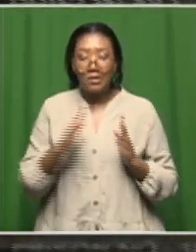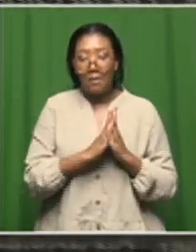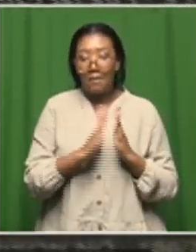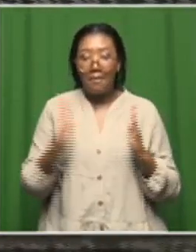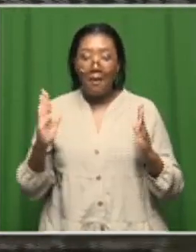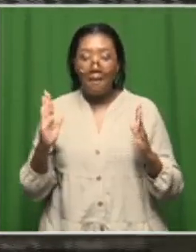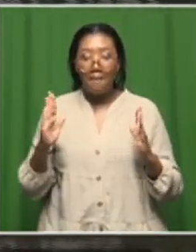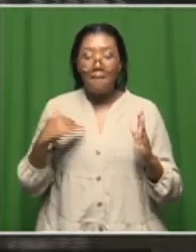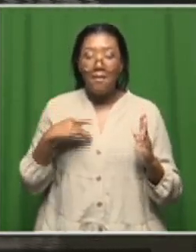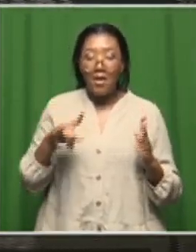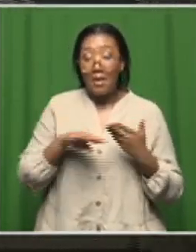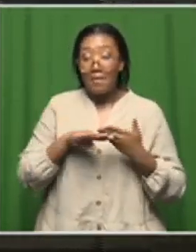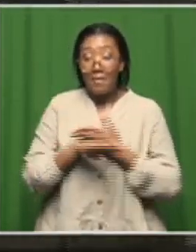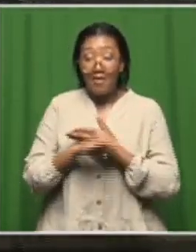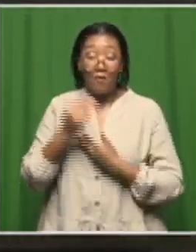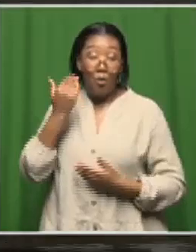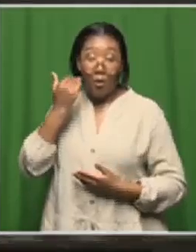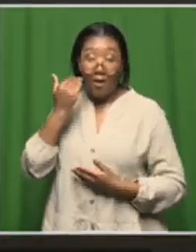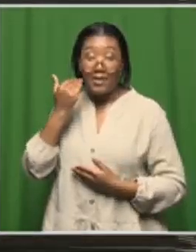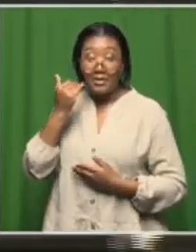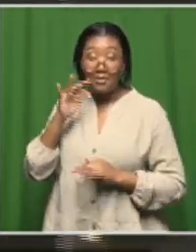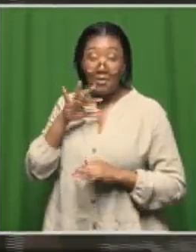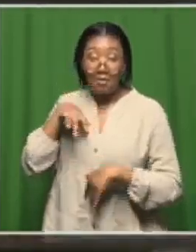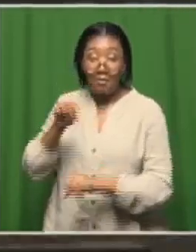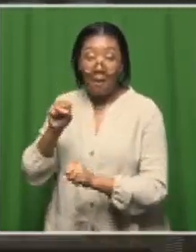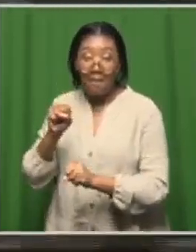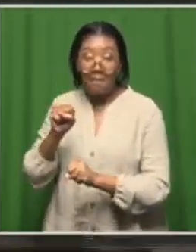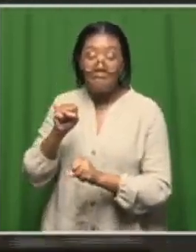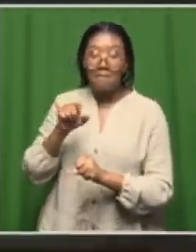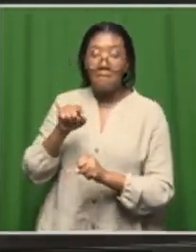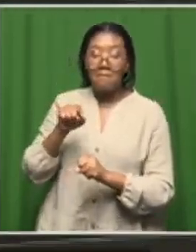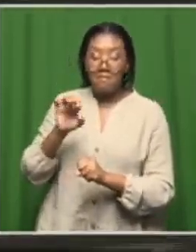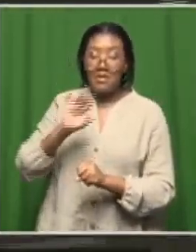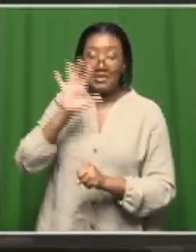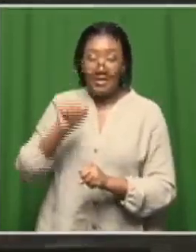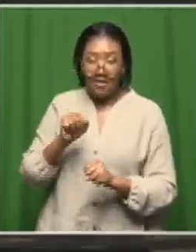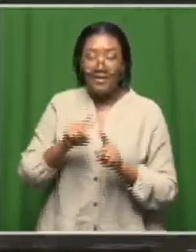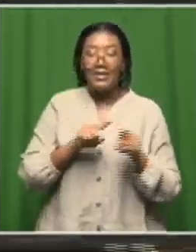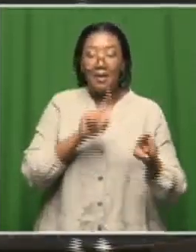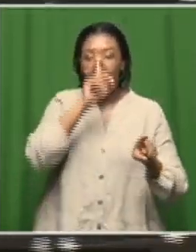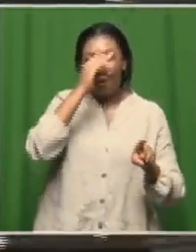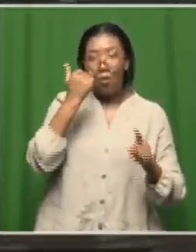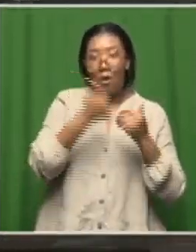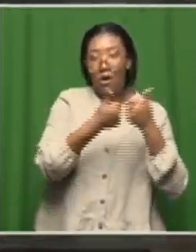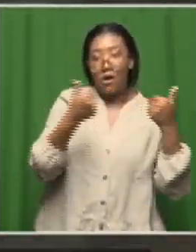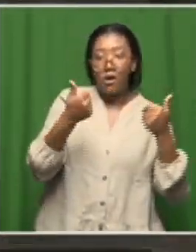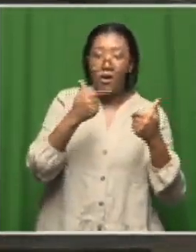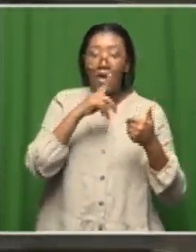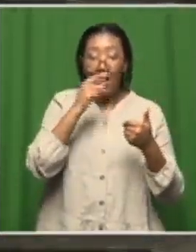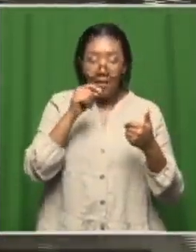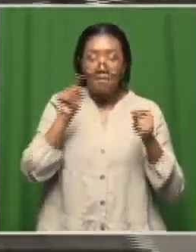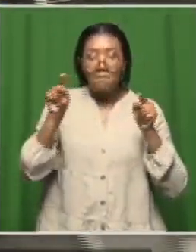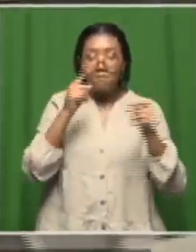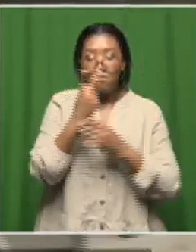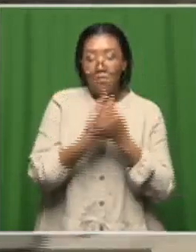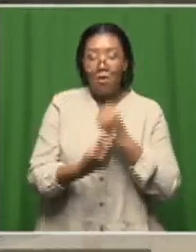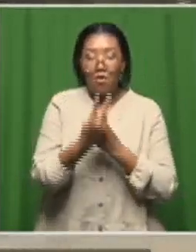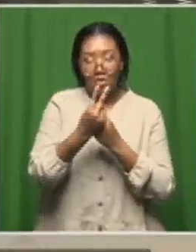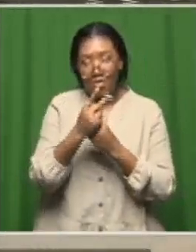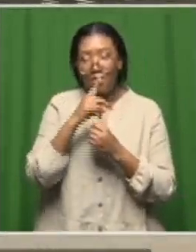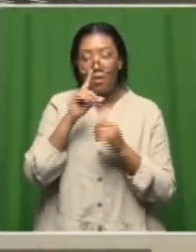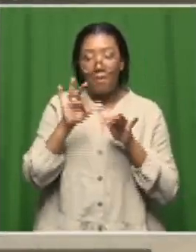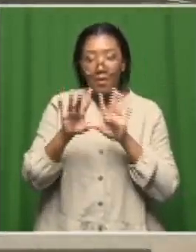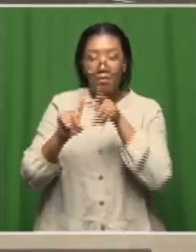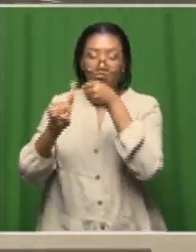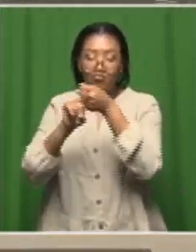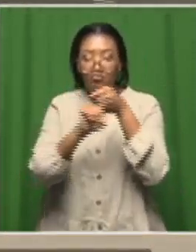the colonial and apartheid times. So that's the name. These names are kind of